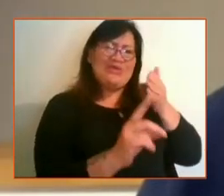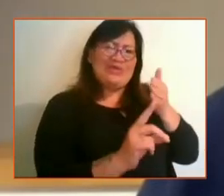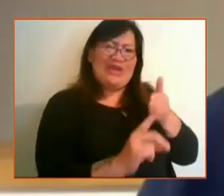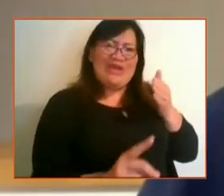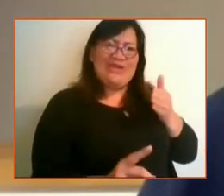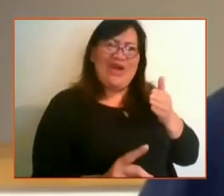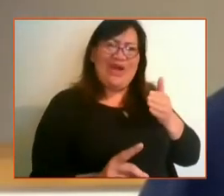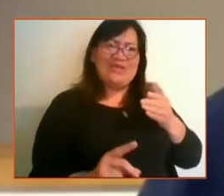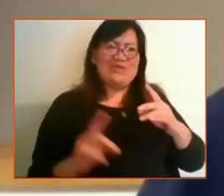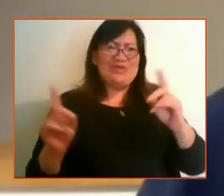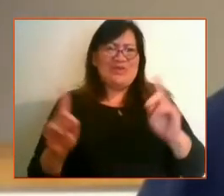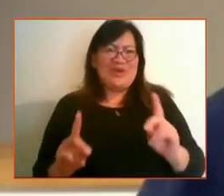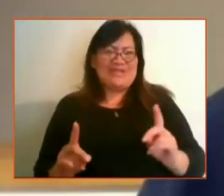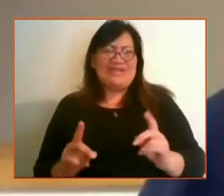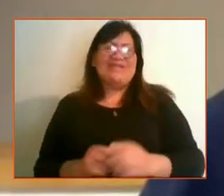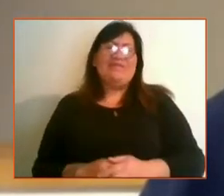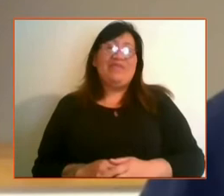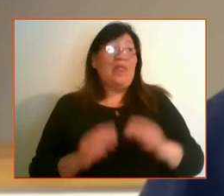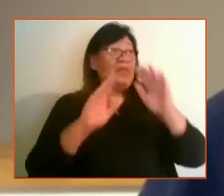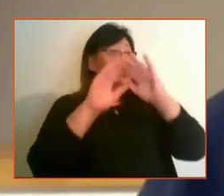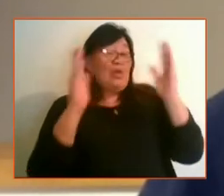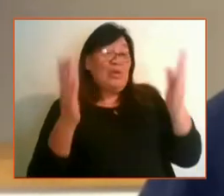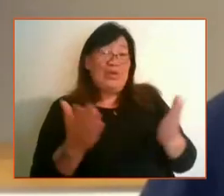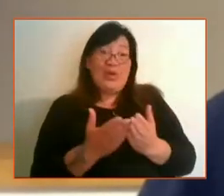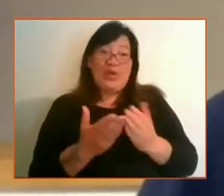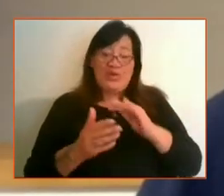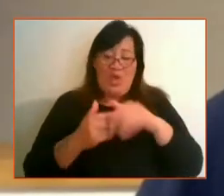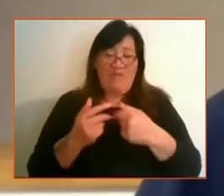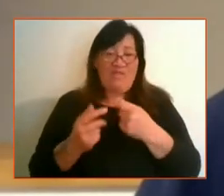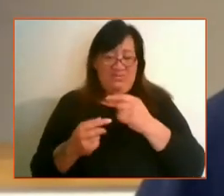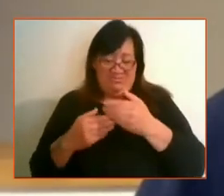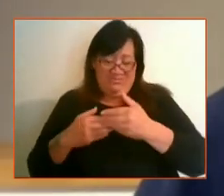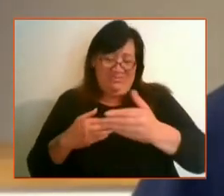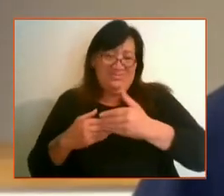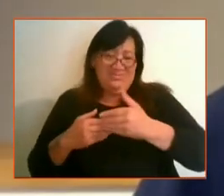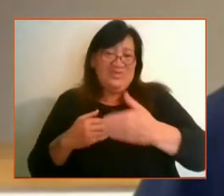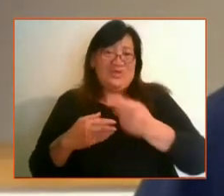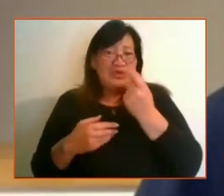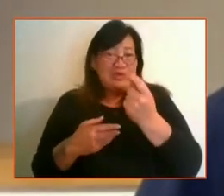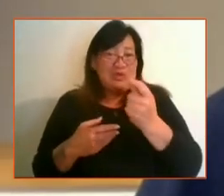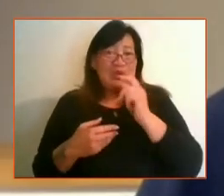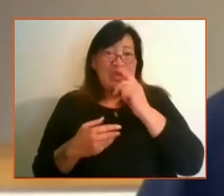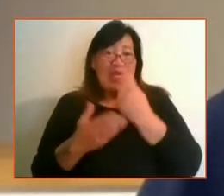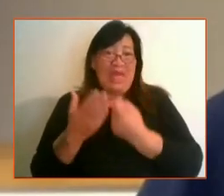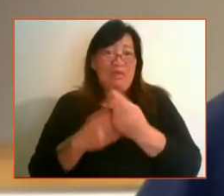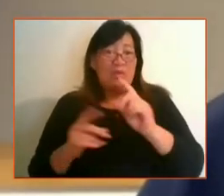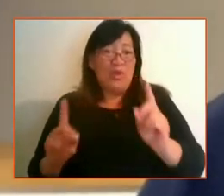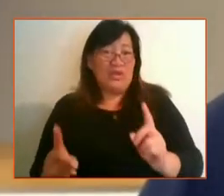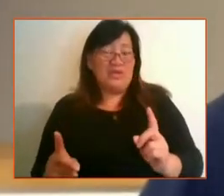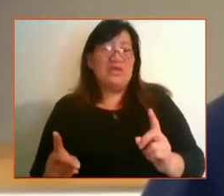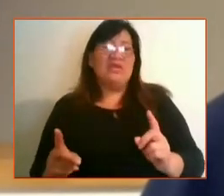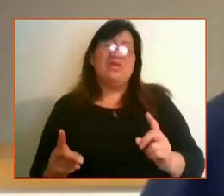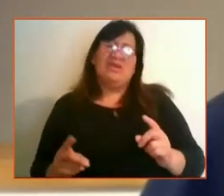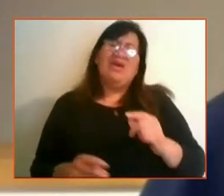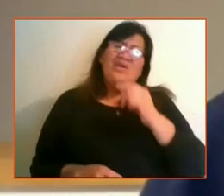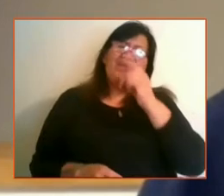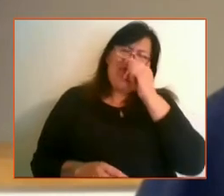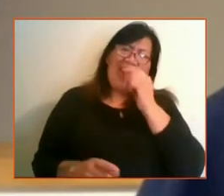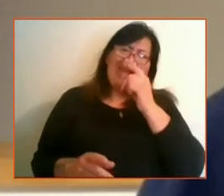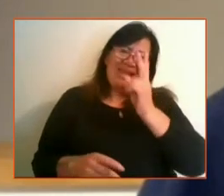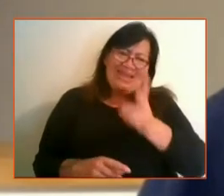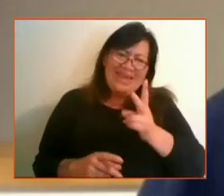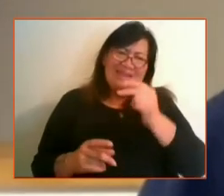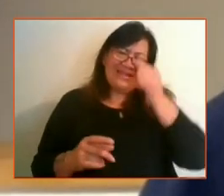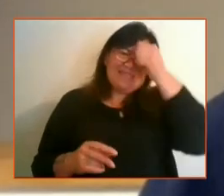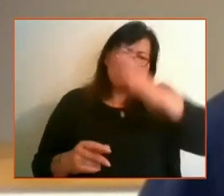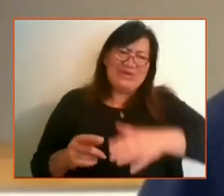the world gets ready in the next little while, let's hope it's soon, to be able to experience internationally again the